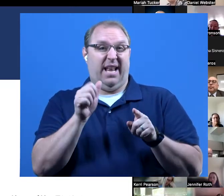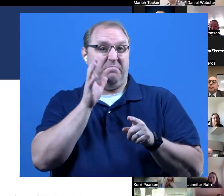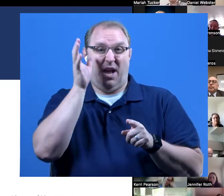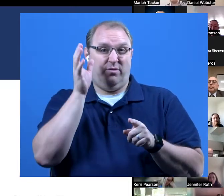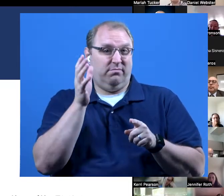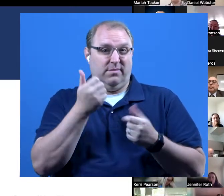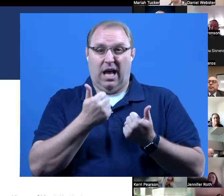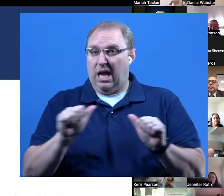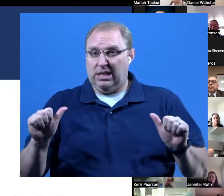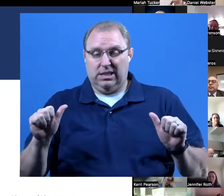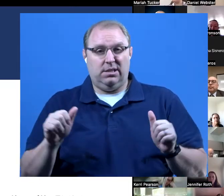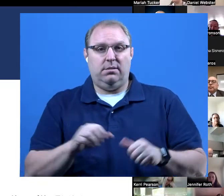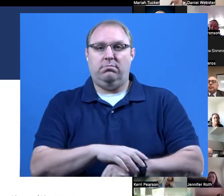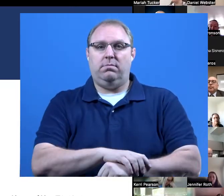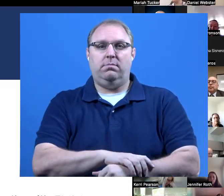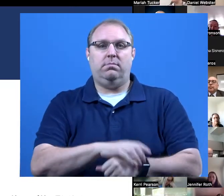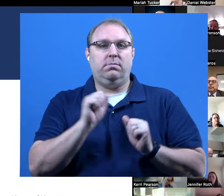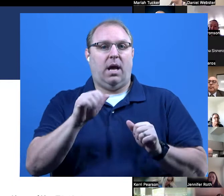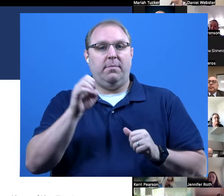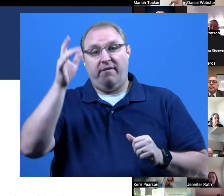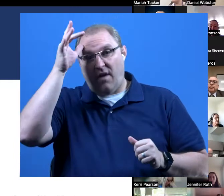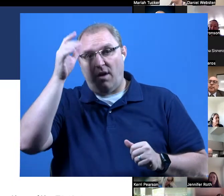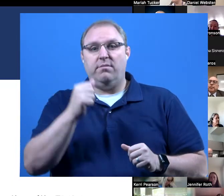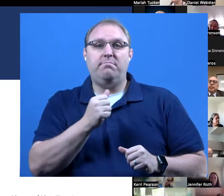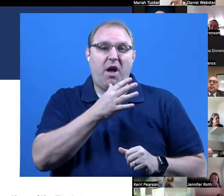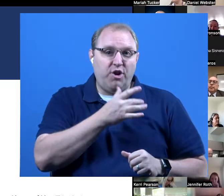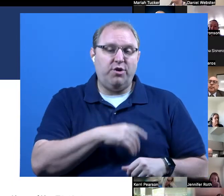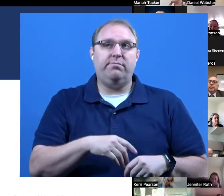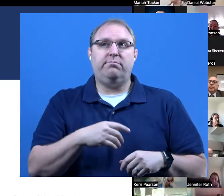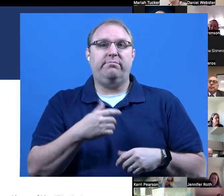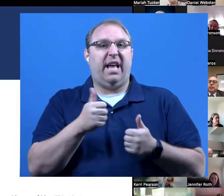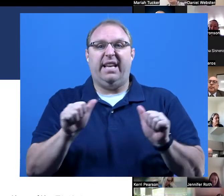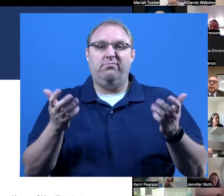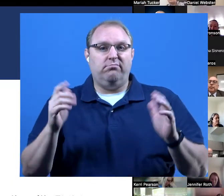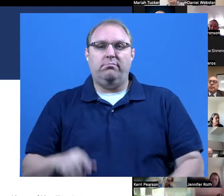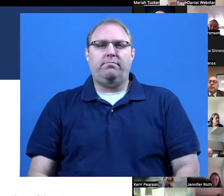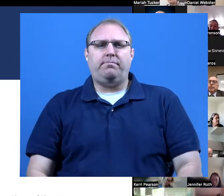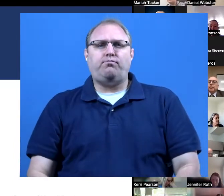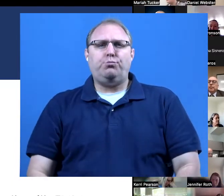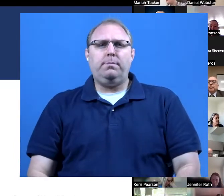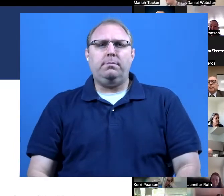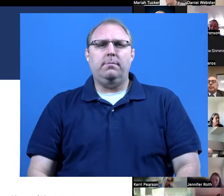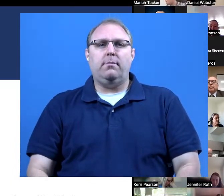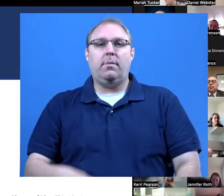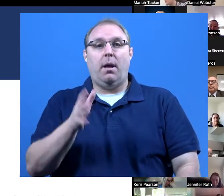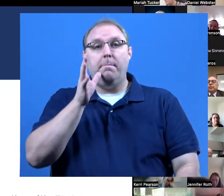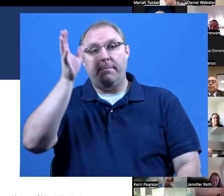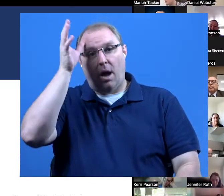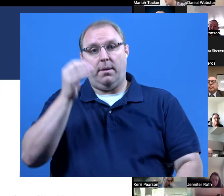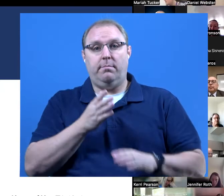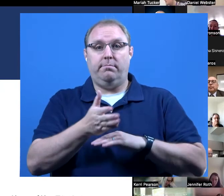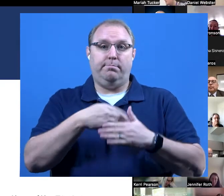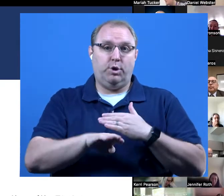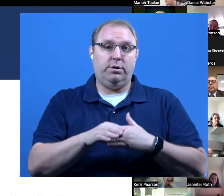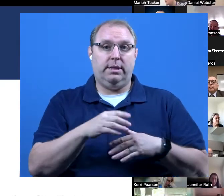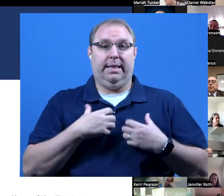leave. This is for any parent. This is for father, a mother, it's for any